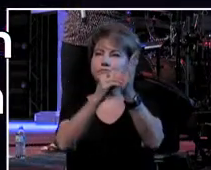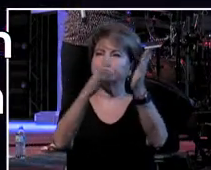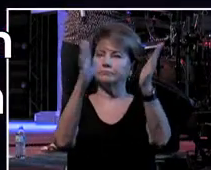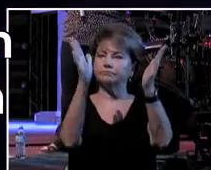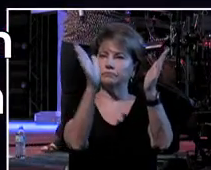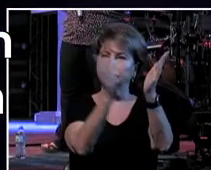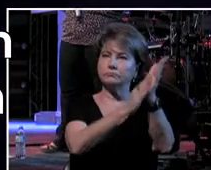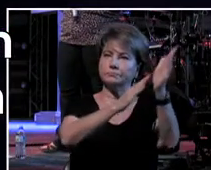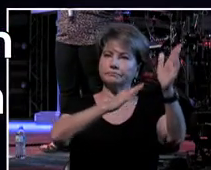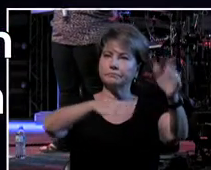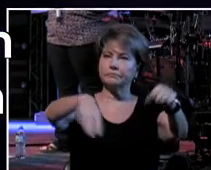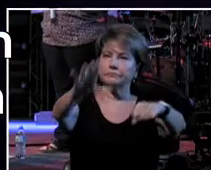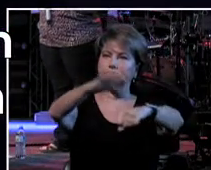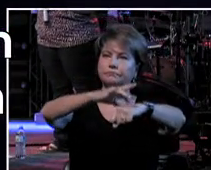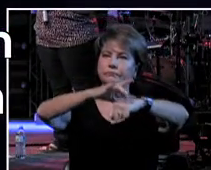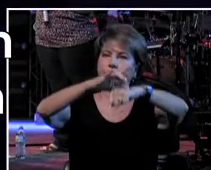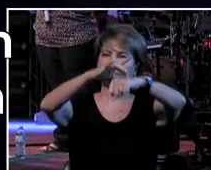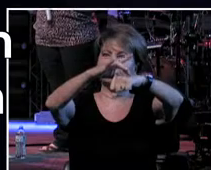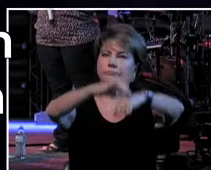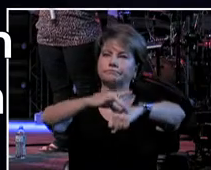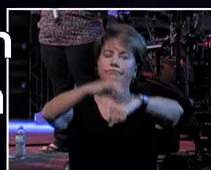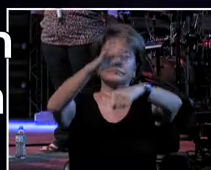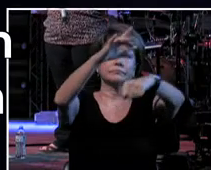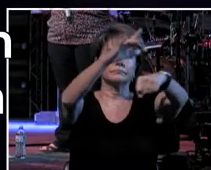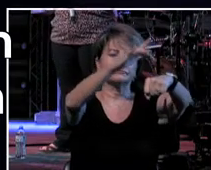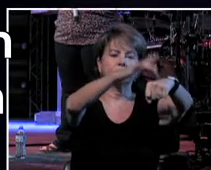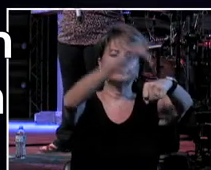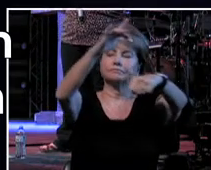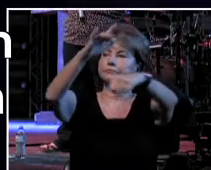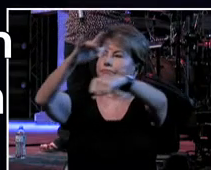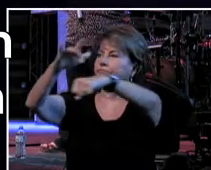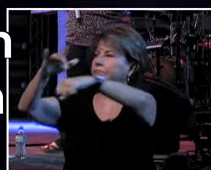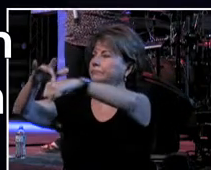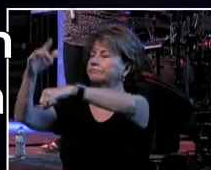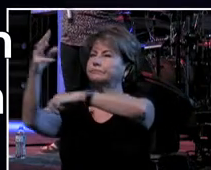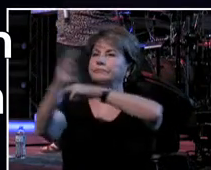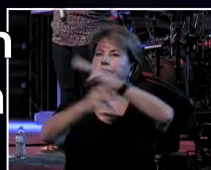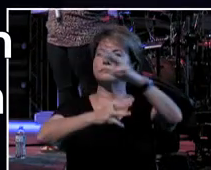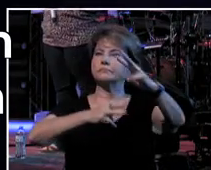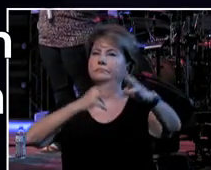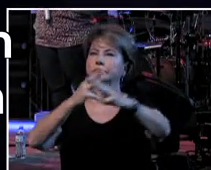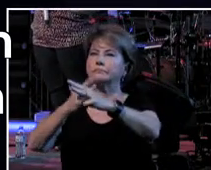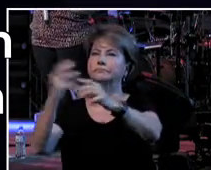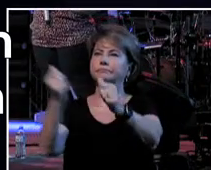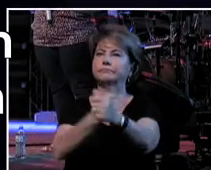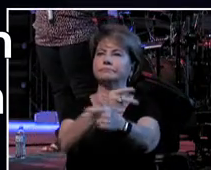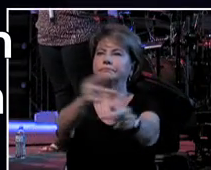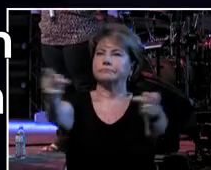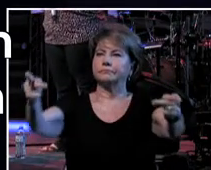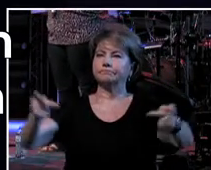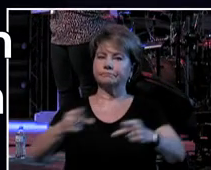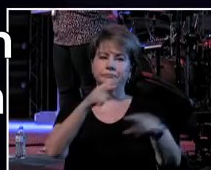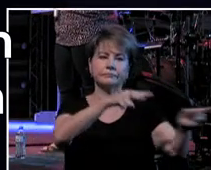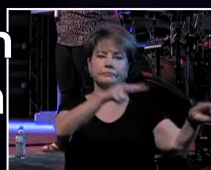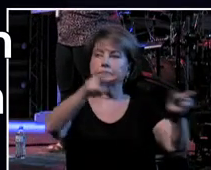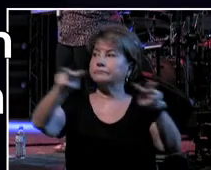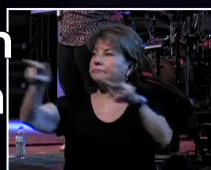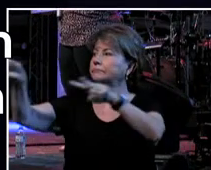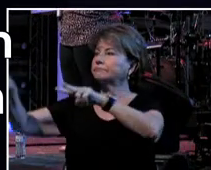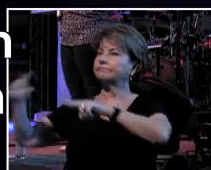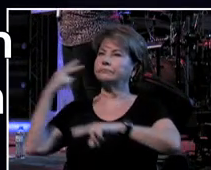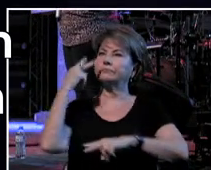promises are written in creation. Oh, everywhere I look, I see